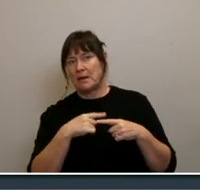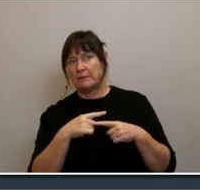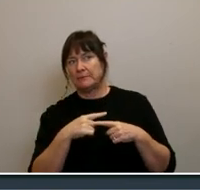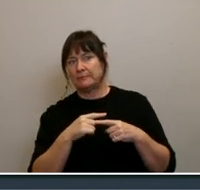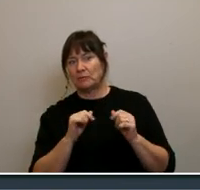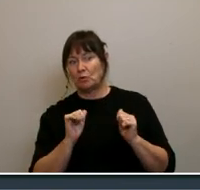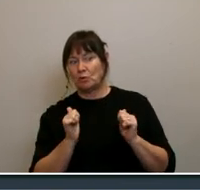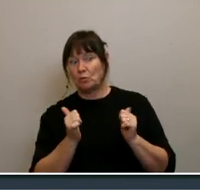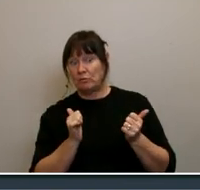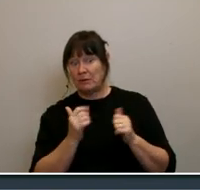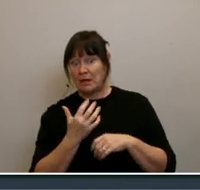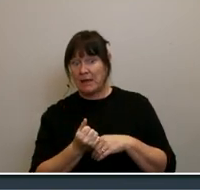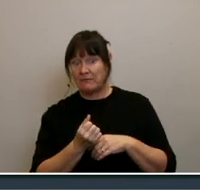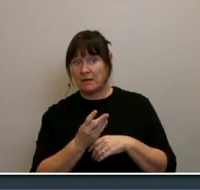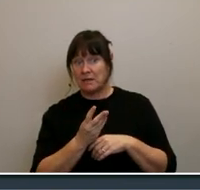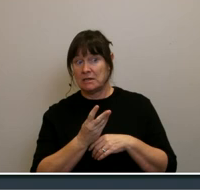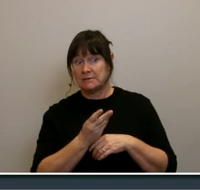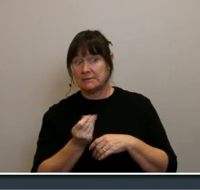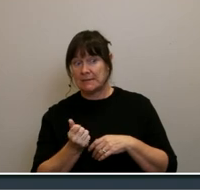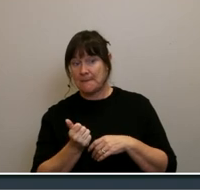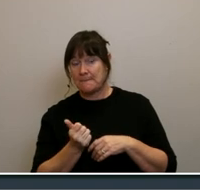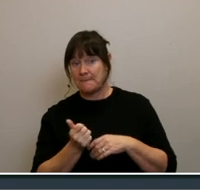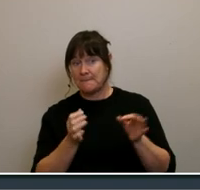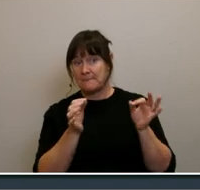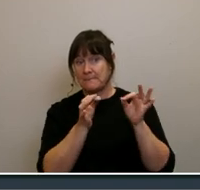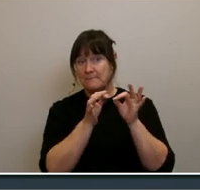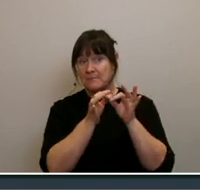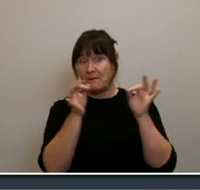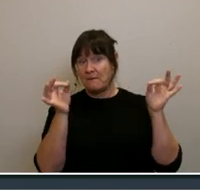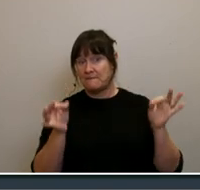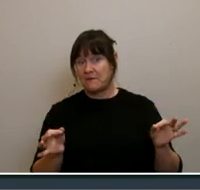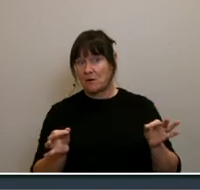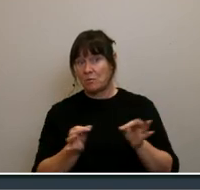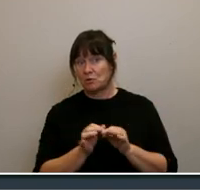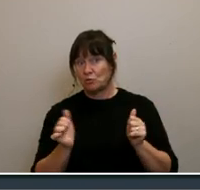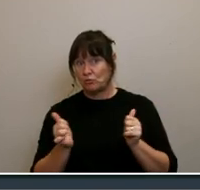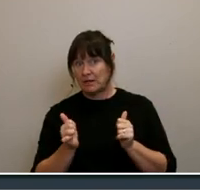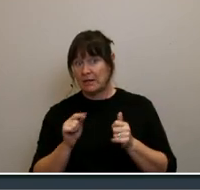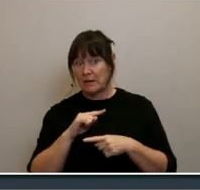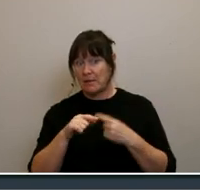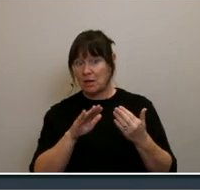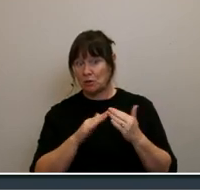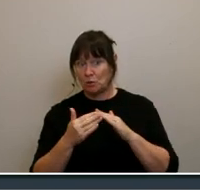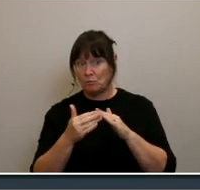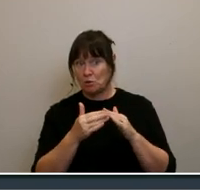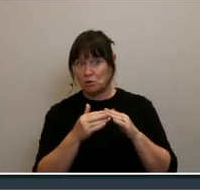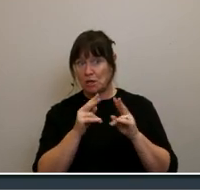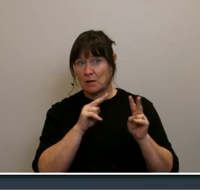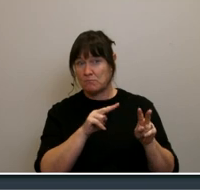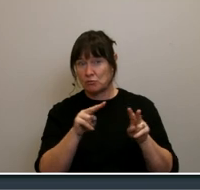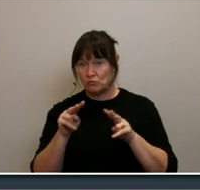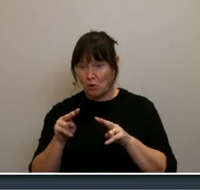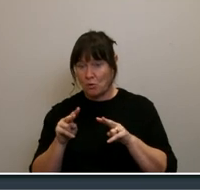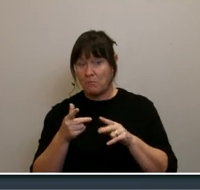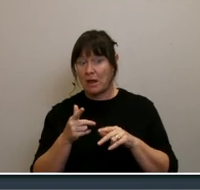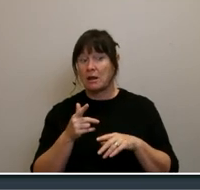some existing templates and information around there around ambassador programs and community patrols. But from your perspective and your interaction